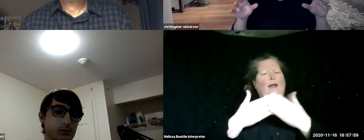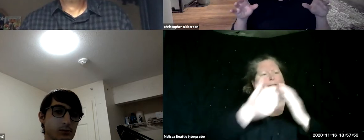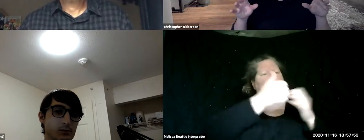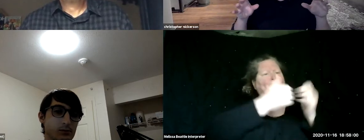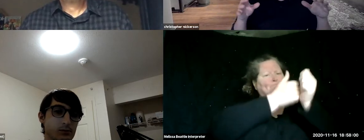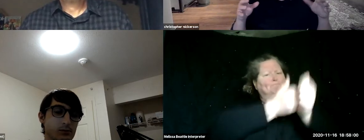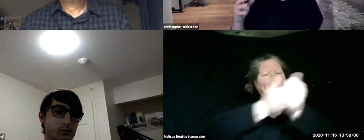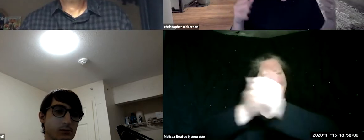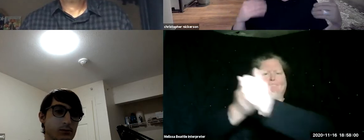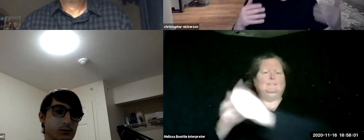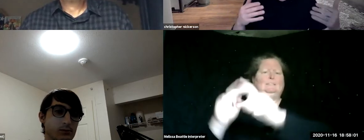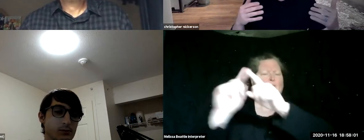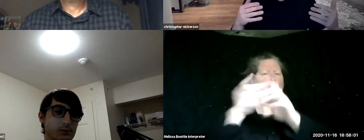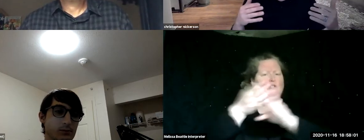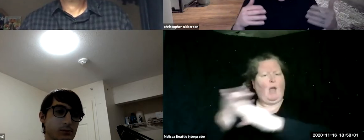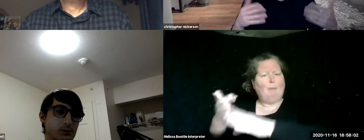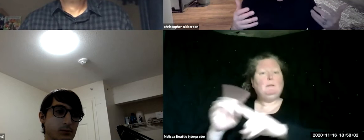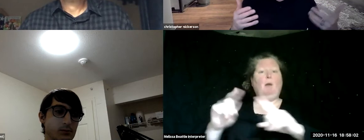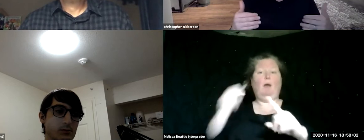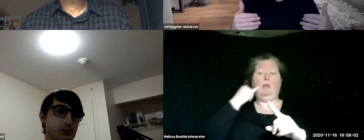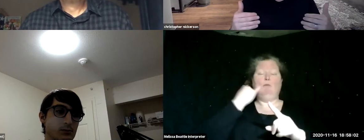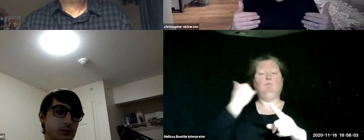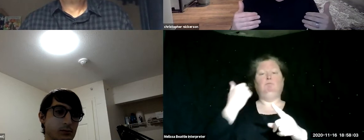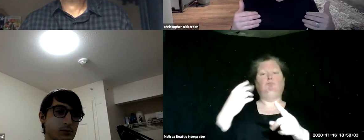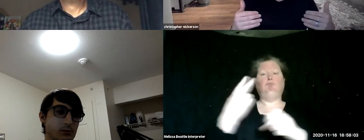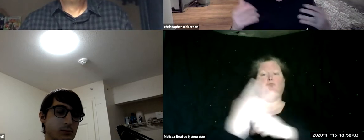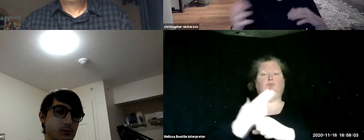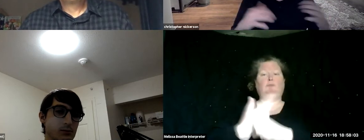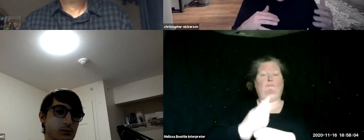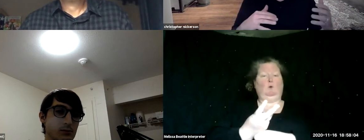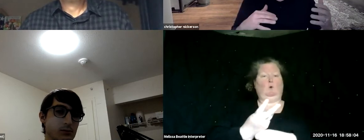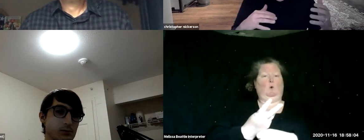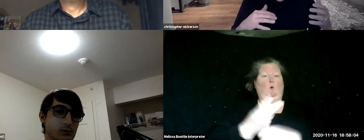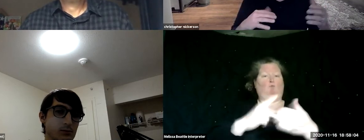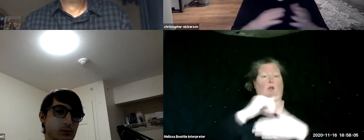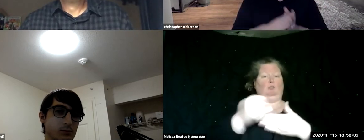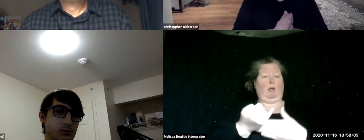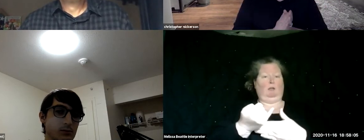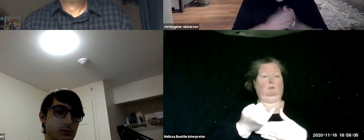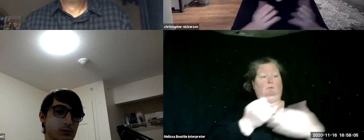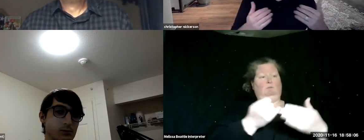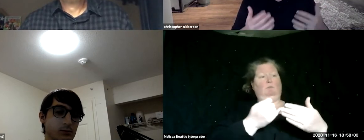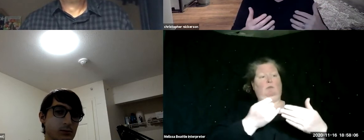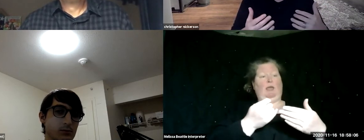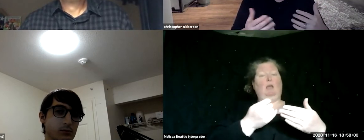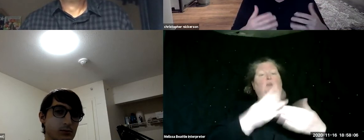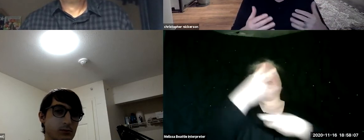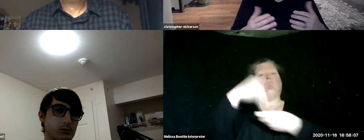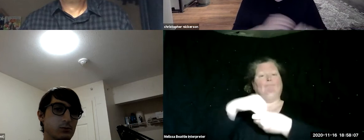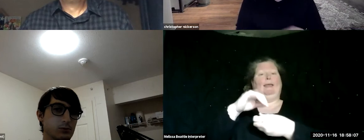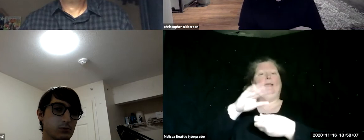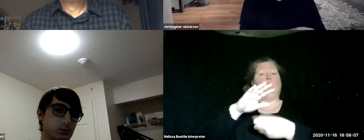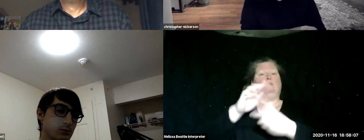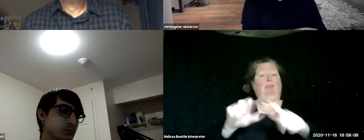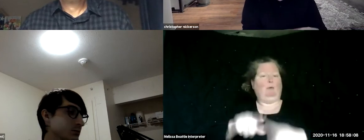those projects, start developing, you know, in the language that you're comfortable making the conversion, you have to learn kind of the